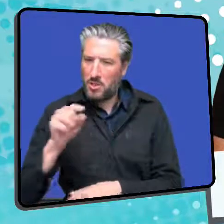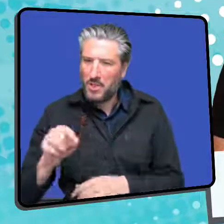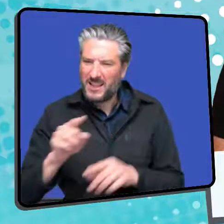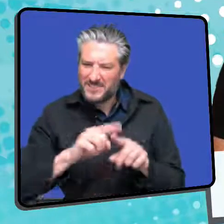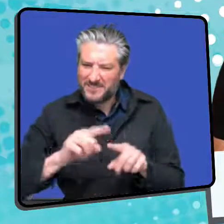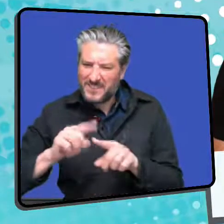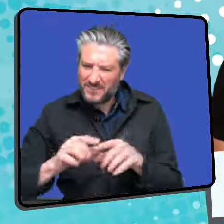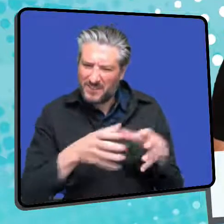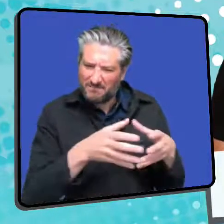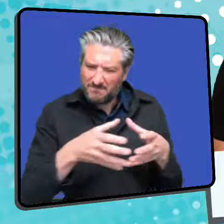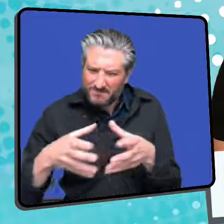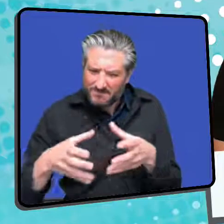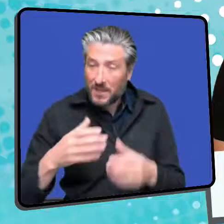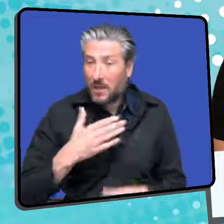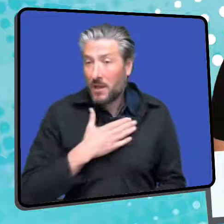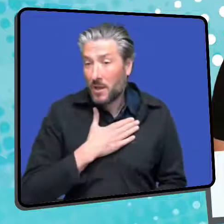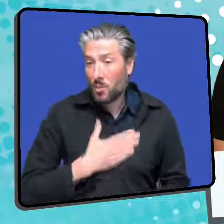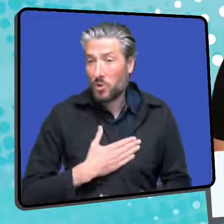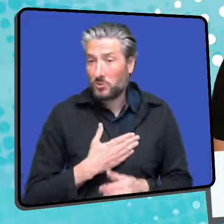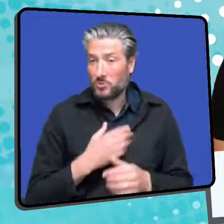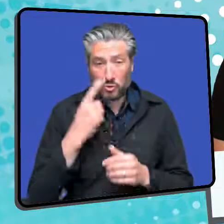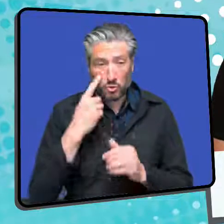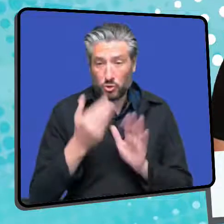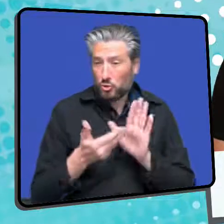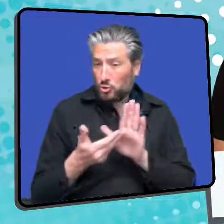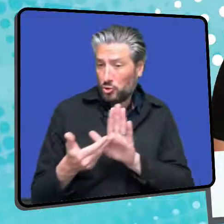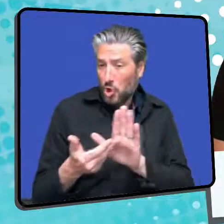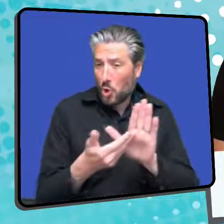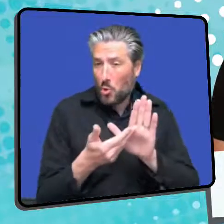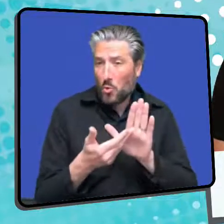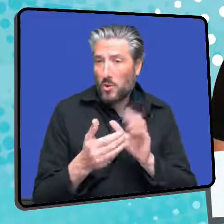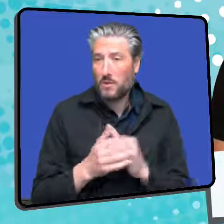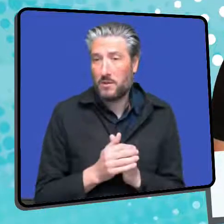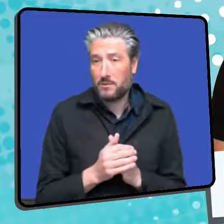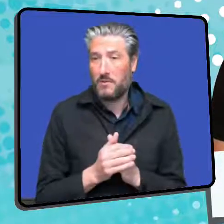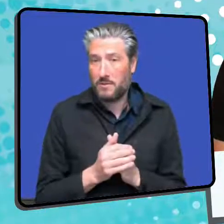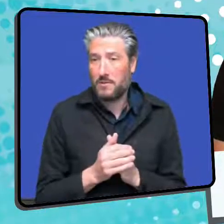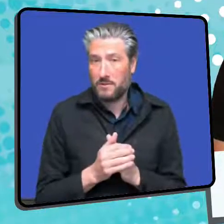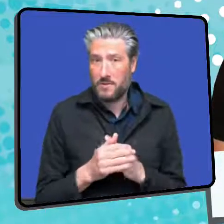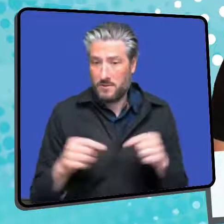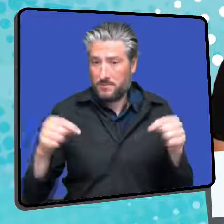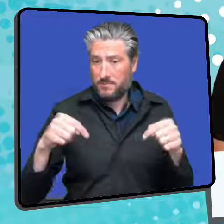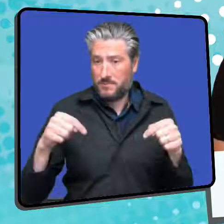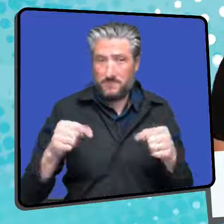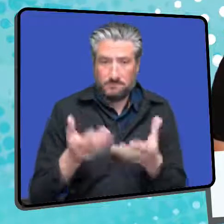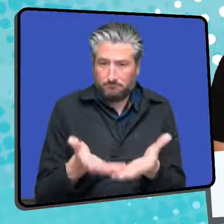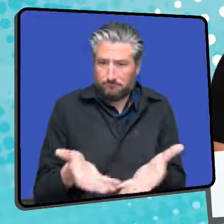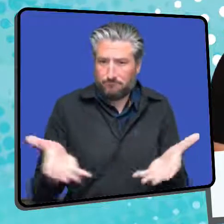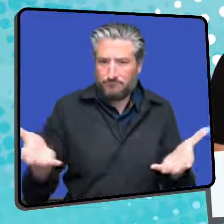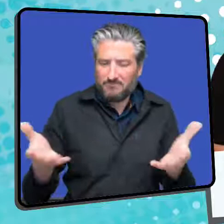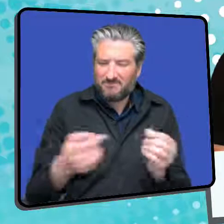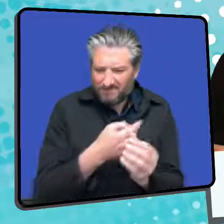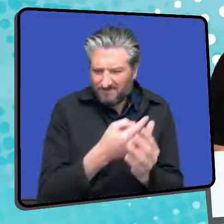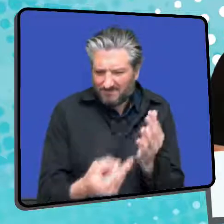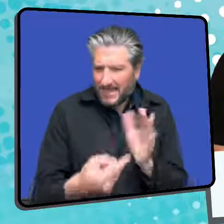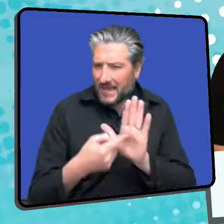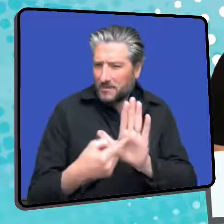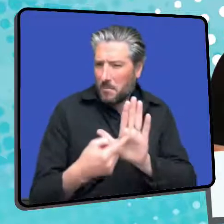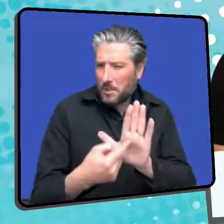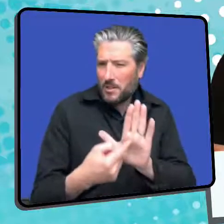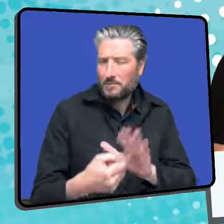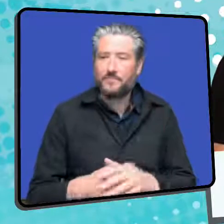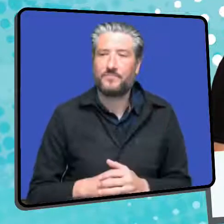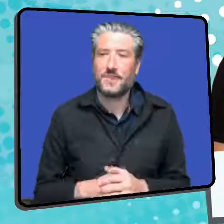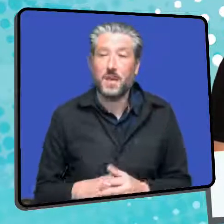show all of the do in this space. And so one of the things that I